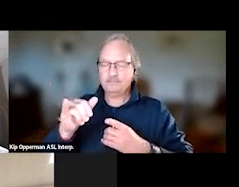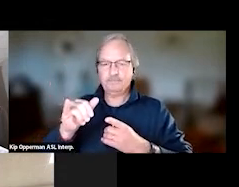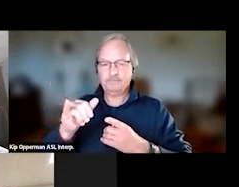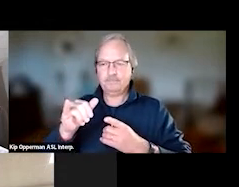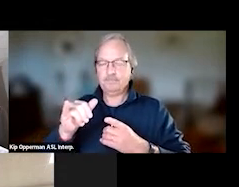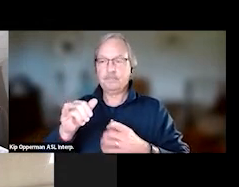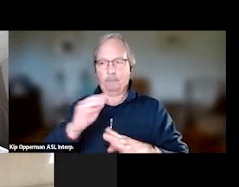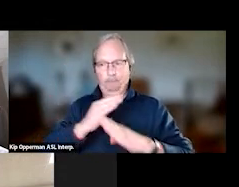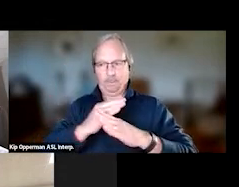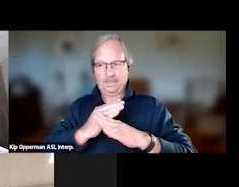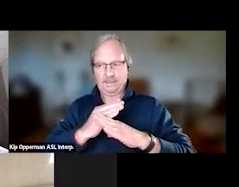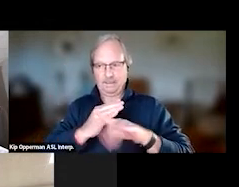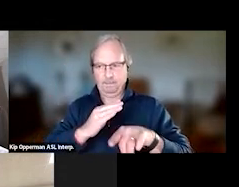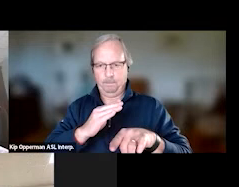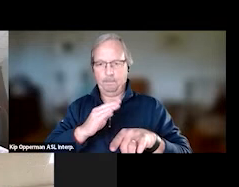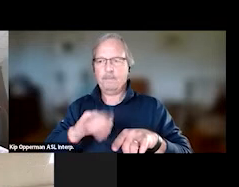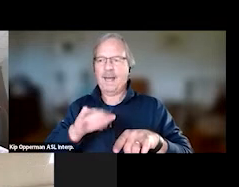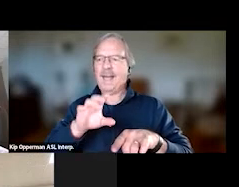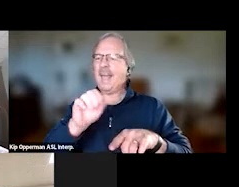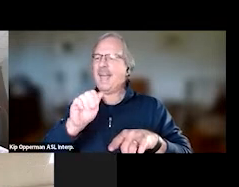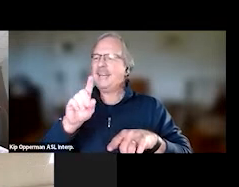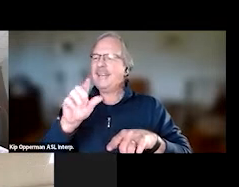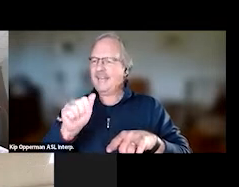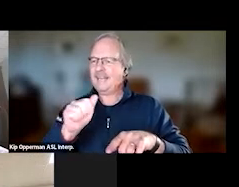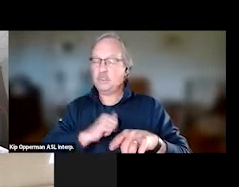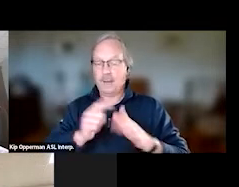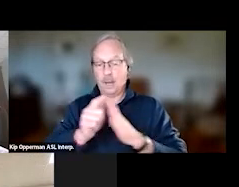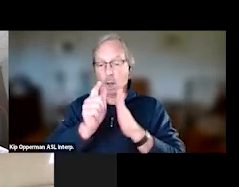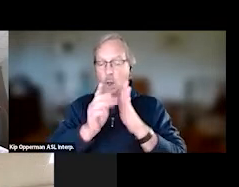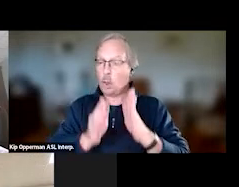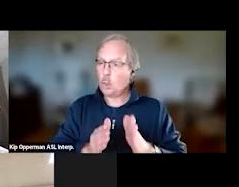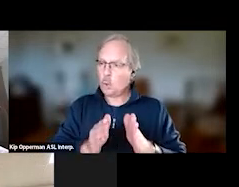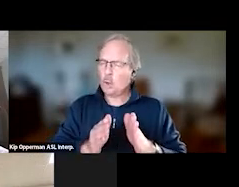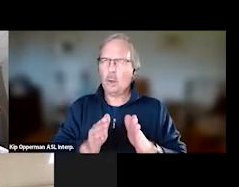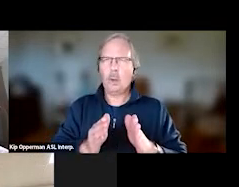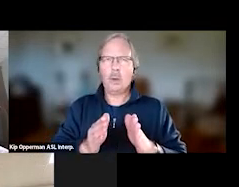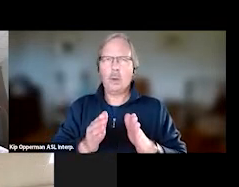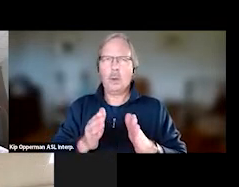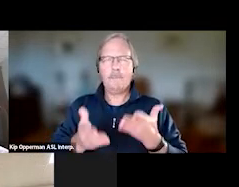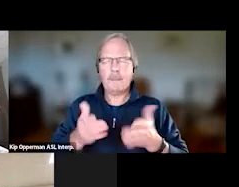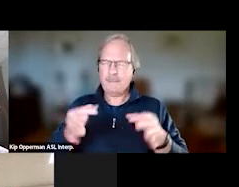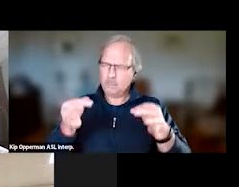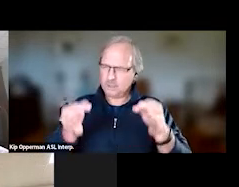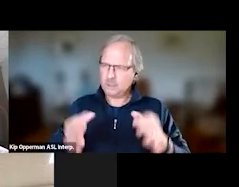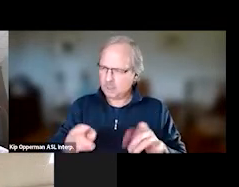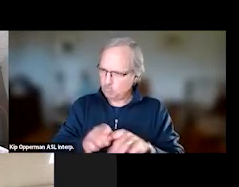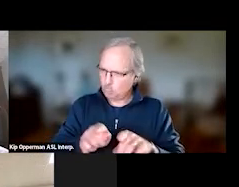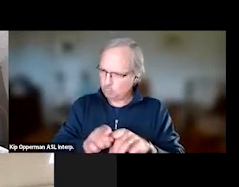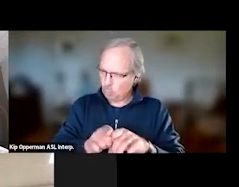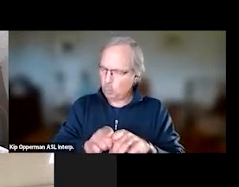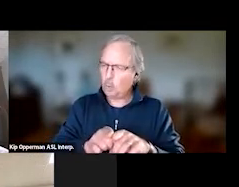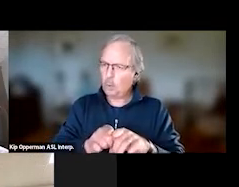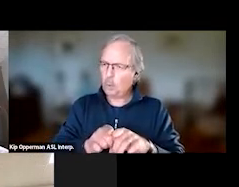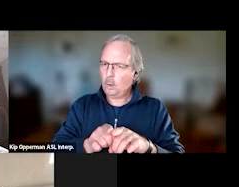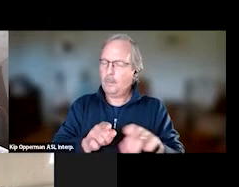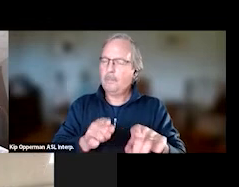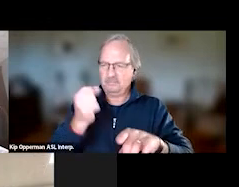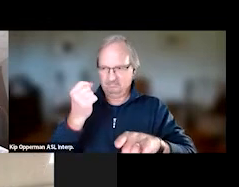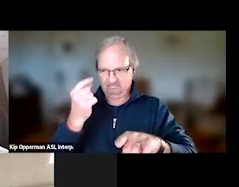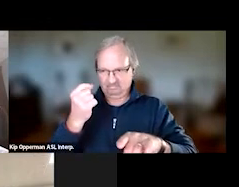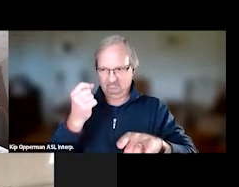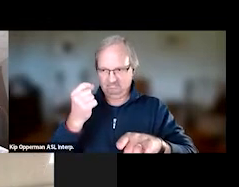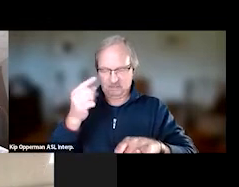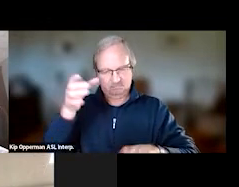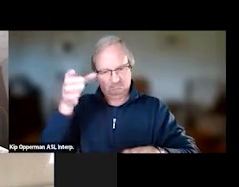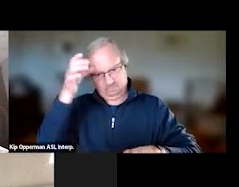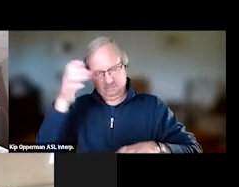ADA. So we had a lawyer, he may have been a judge as well, but he definitely went inside it out and he presented to our